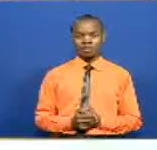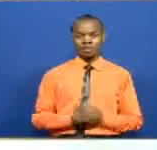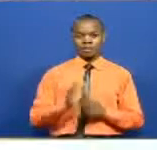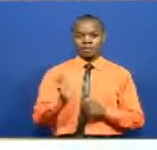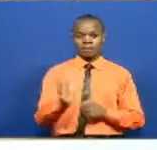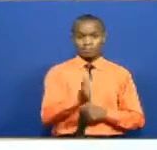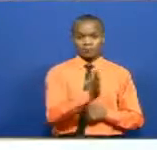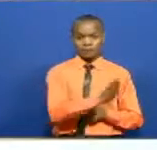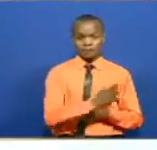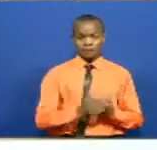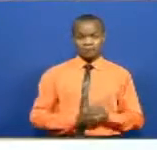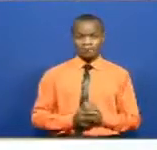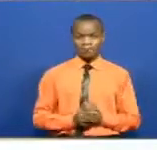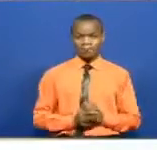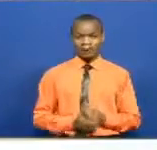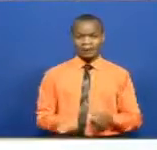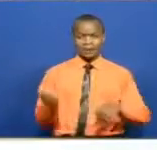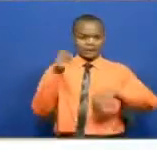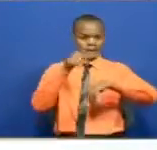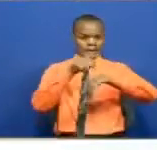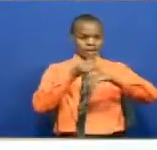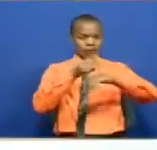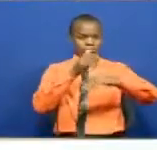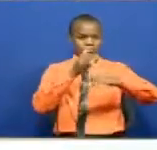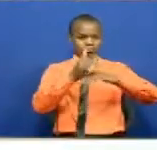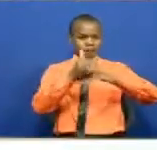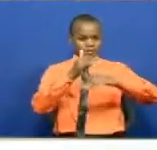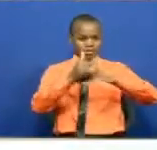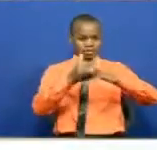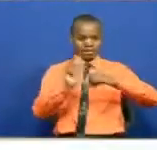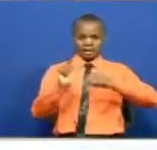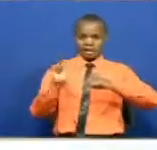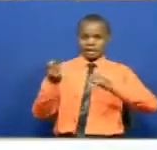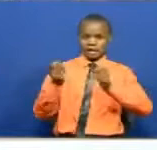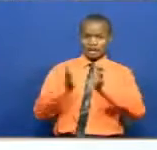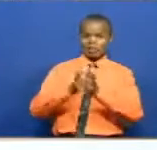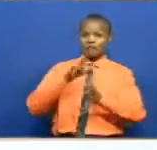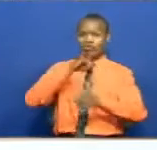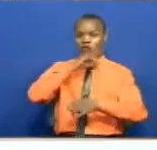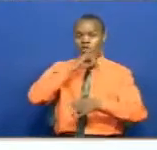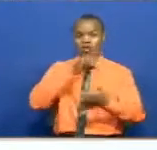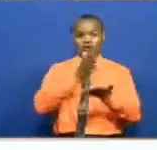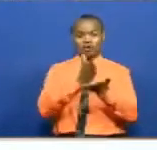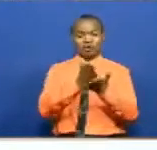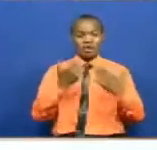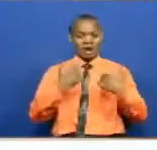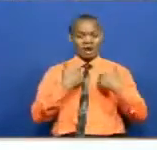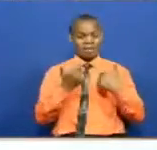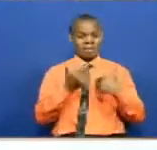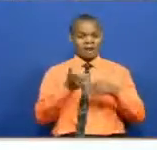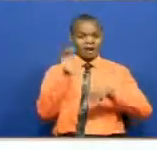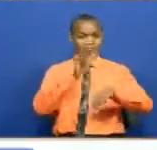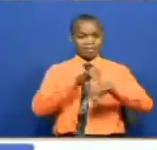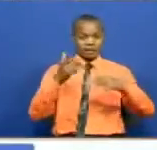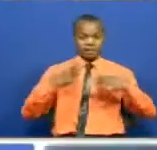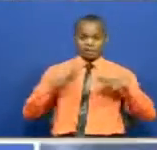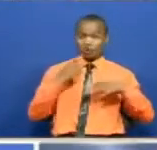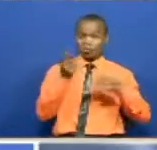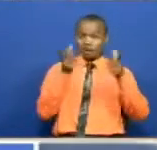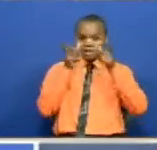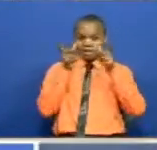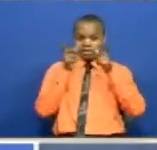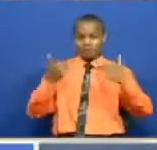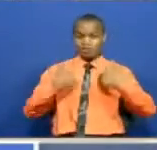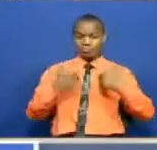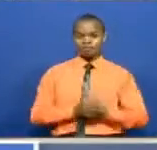Now, the partial restriction of movement across Kenya and Uganda appears to have presented a nightmare for persons living with HIV. In Busia,